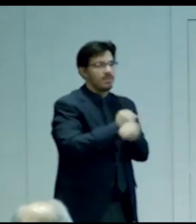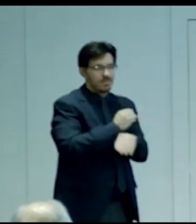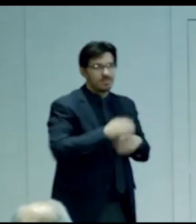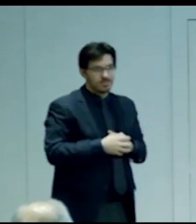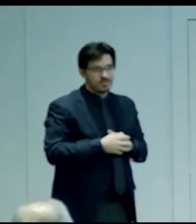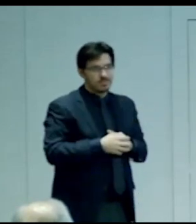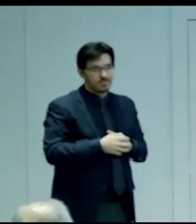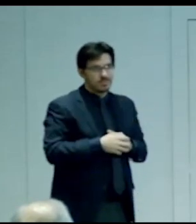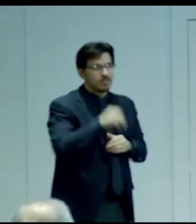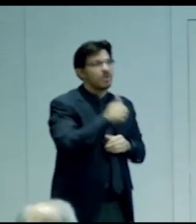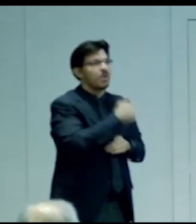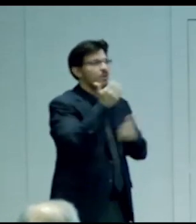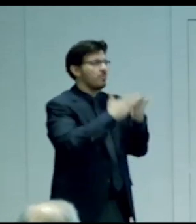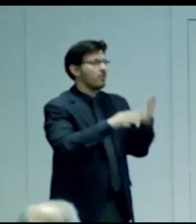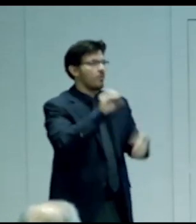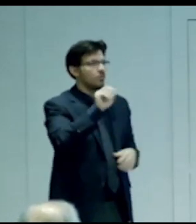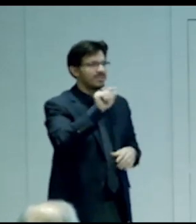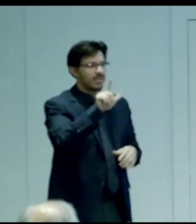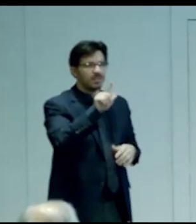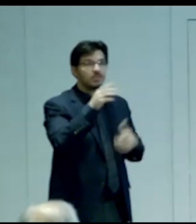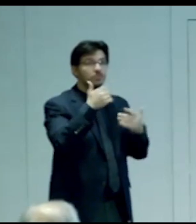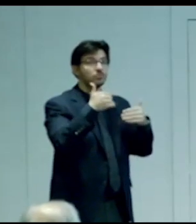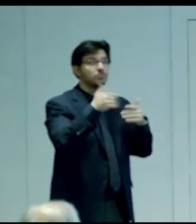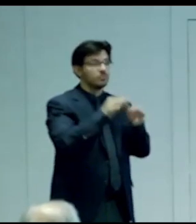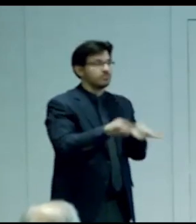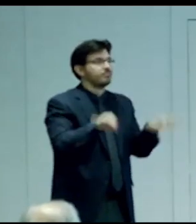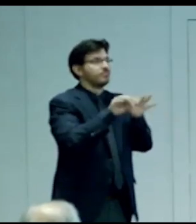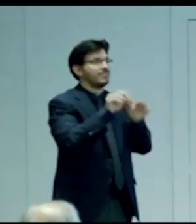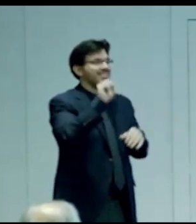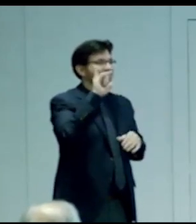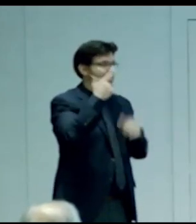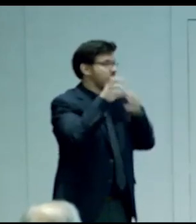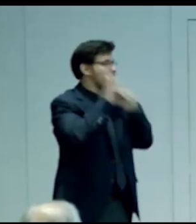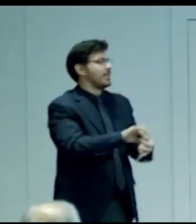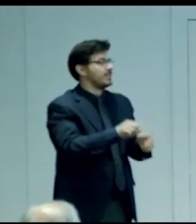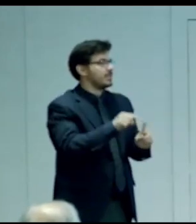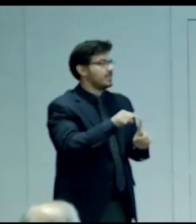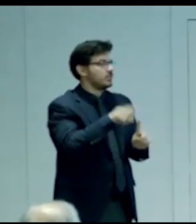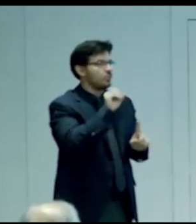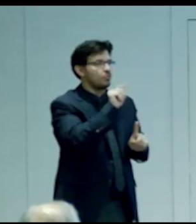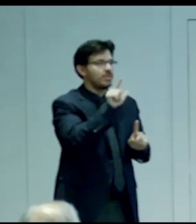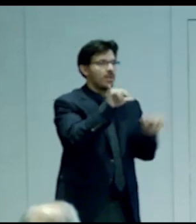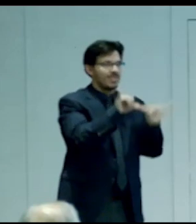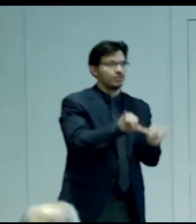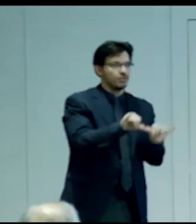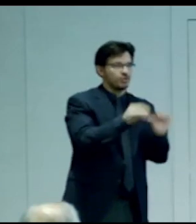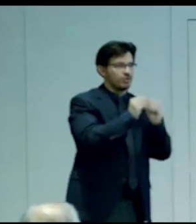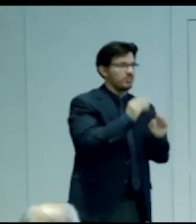another aspect of OTL that is significant to the OTL measure in